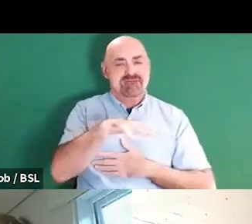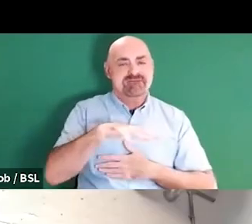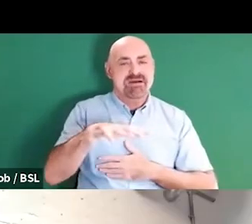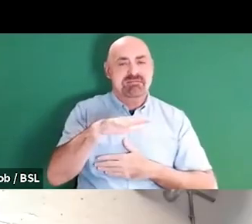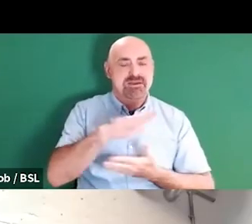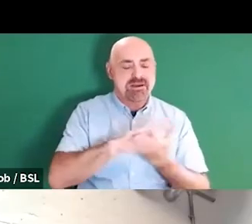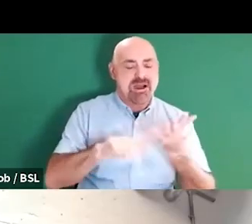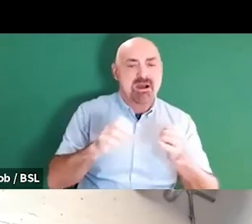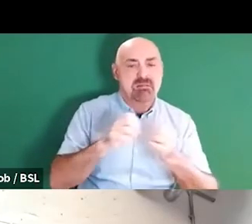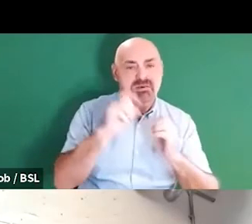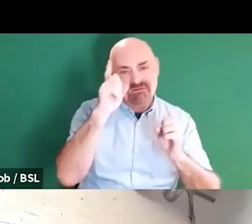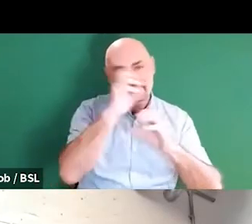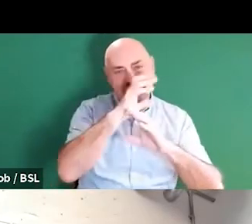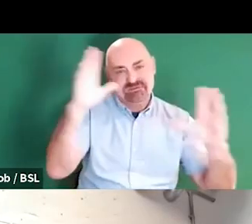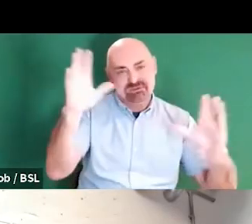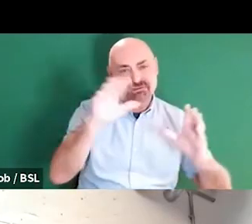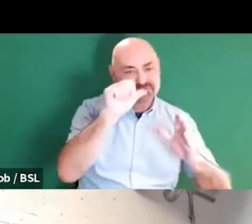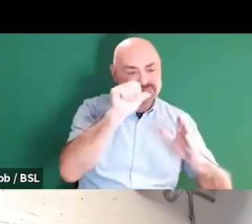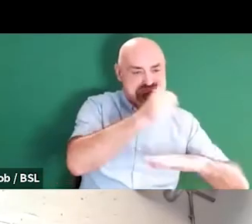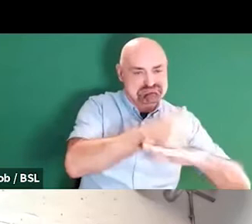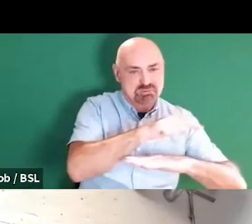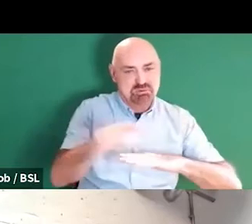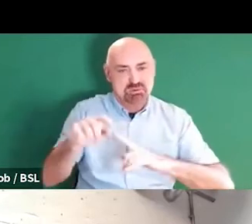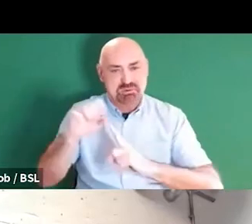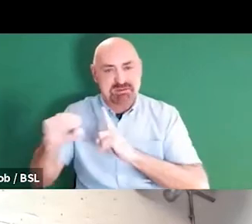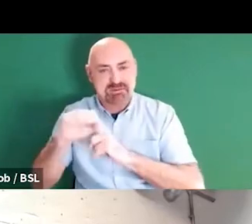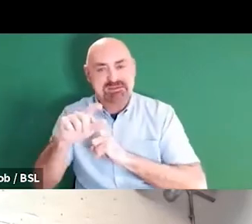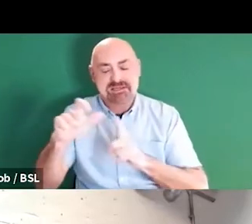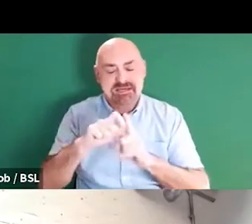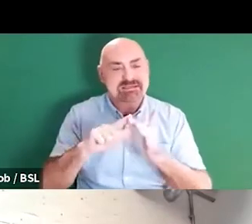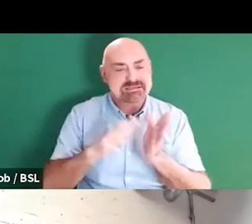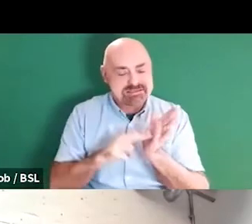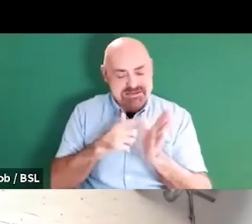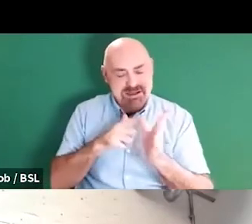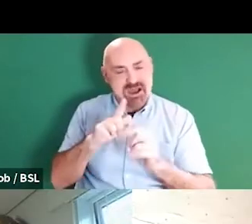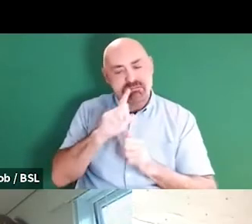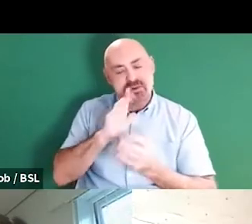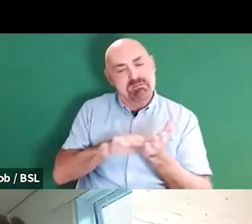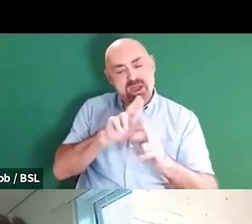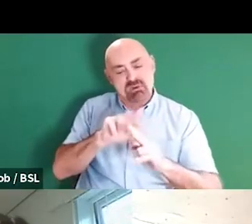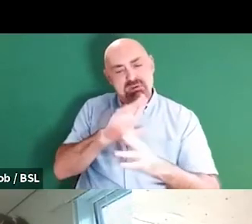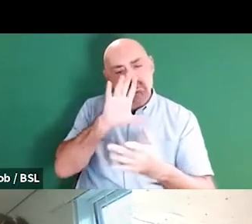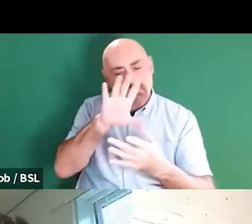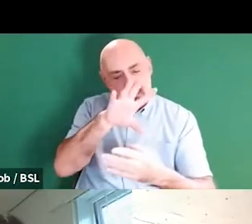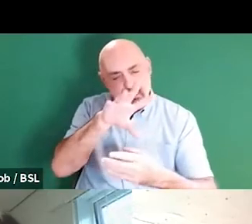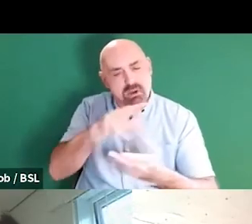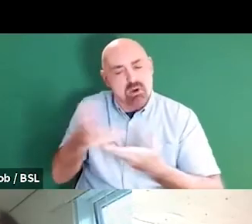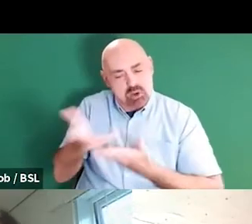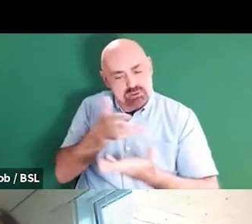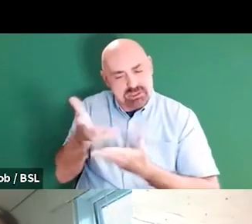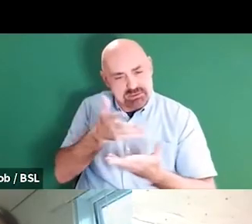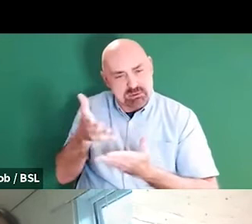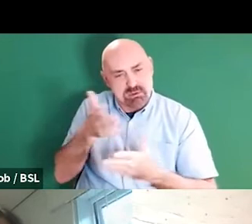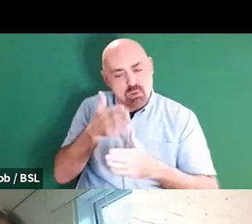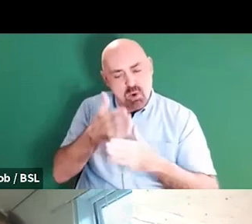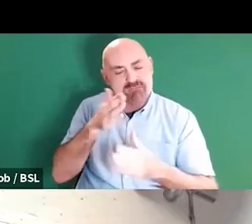Impact. Thank you very much for joining us. I'm Dina Koschorreck, a parent participation advisor for the National Center for Family Hubs, and